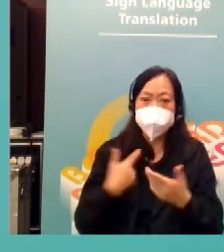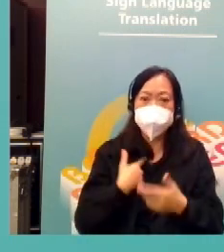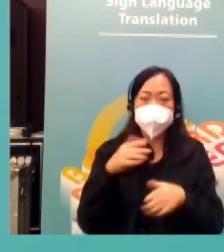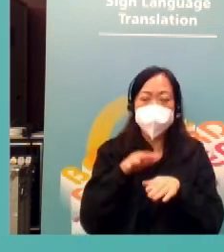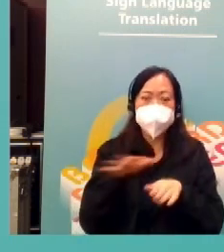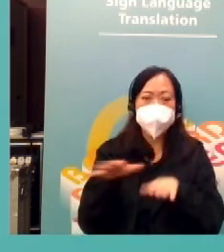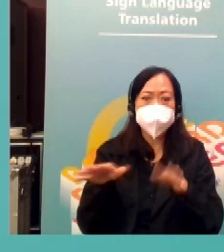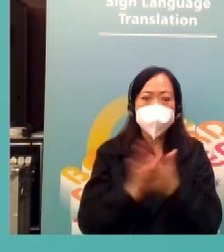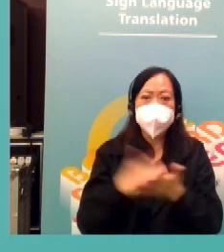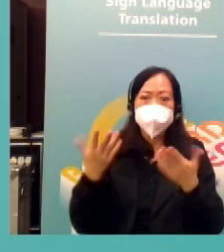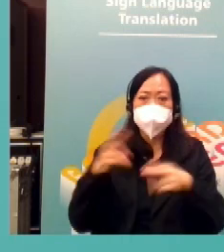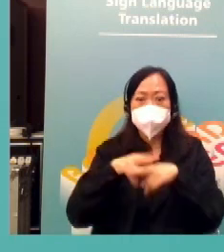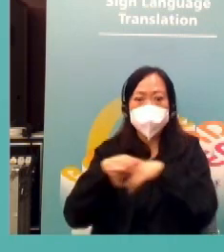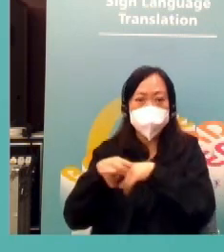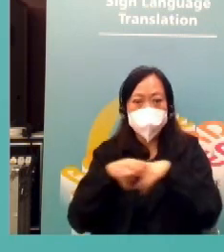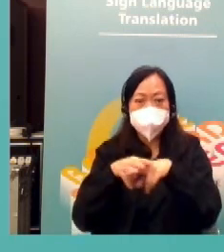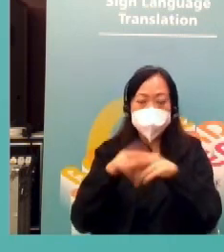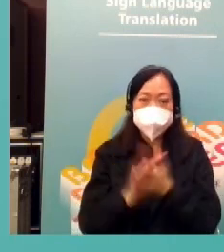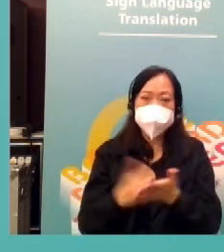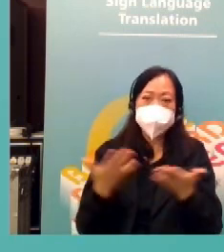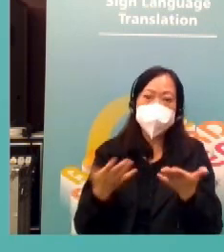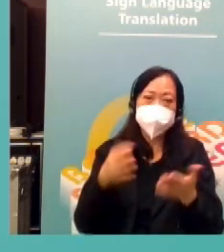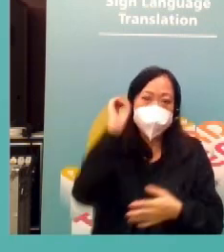your experiences in UK and other places?